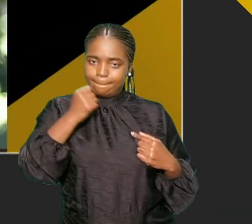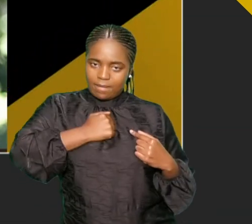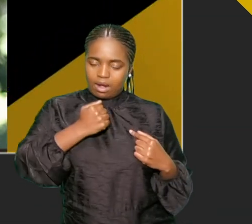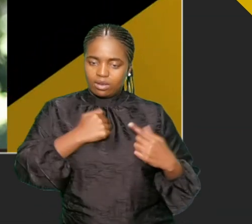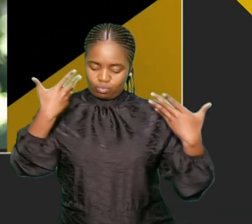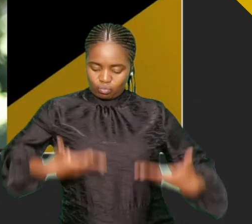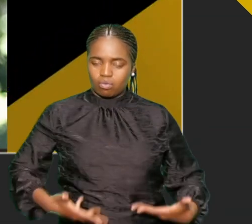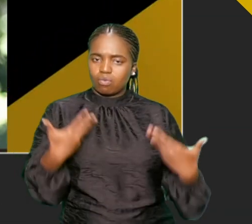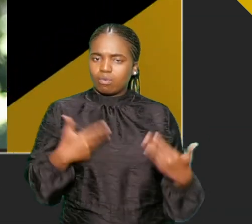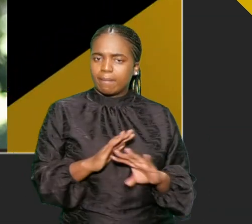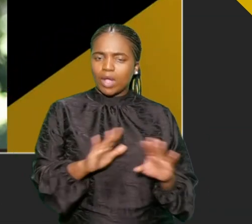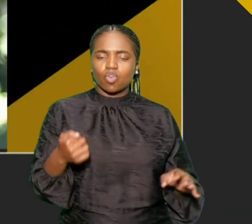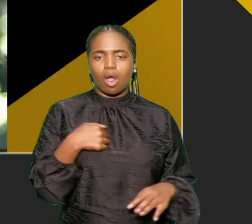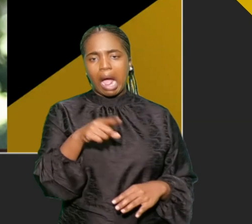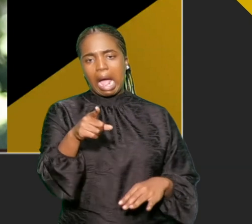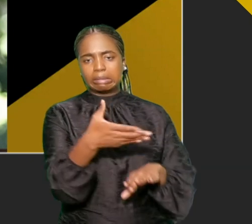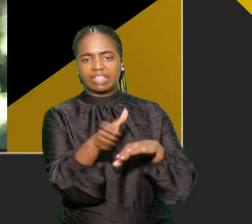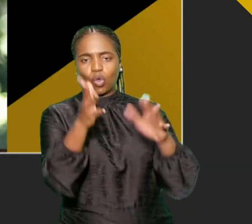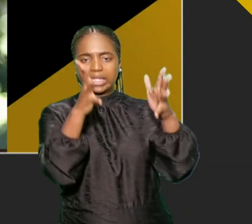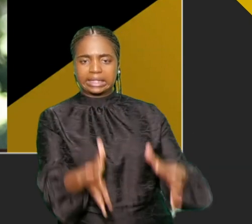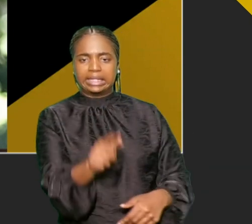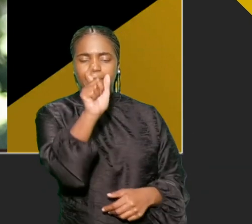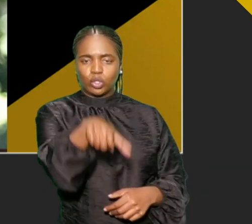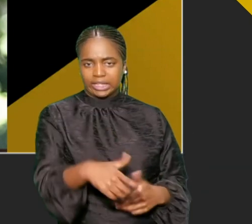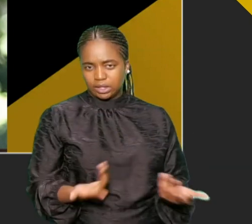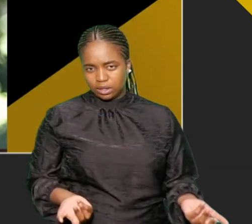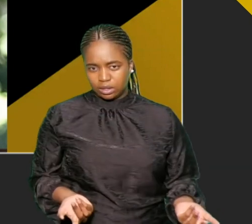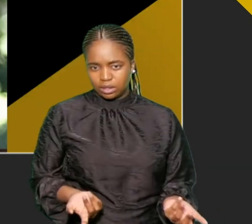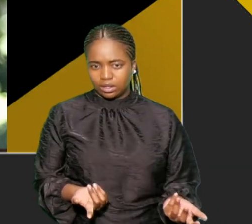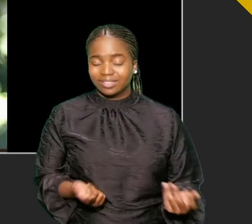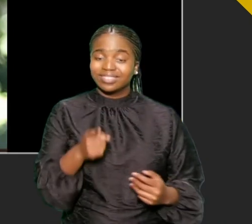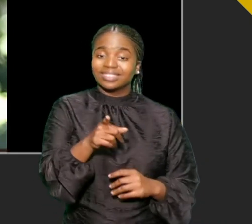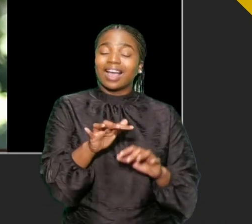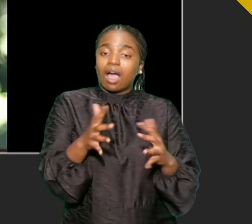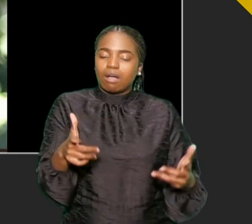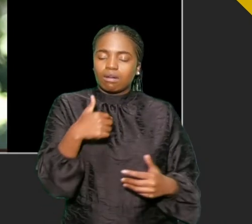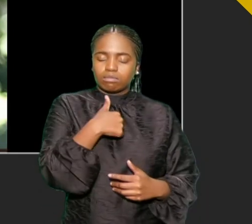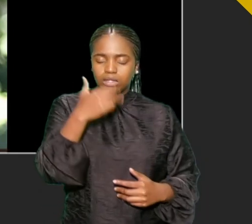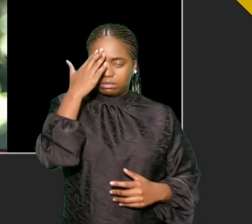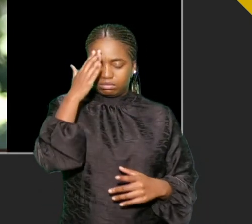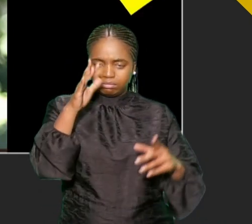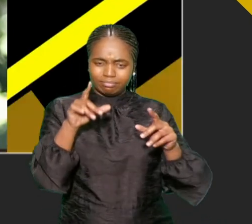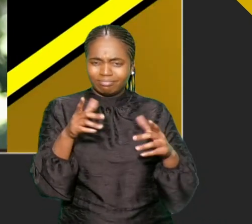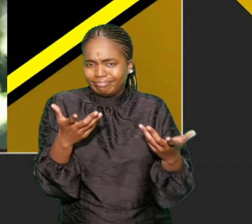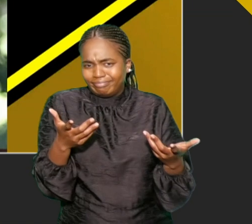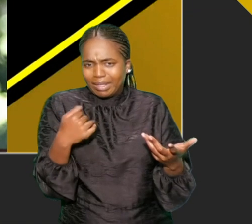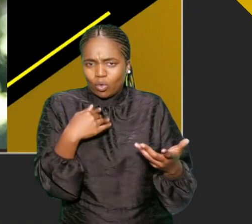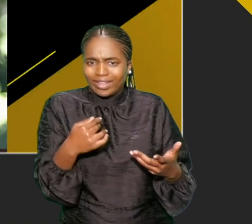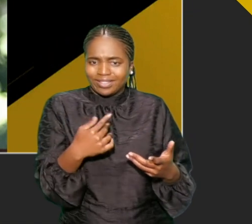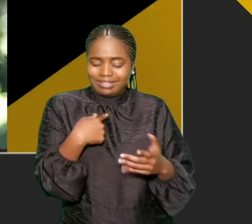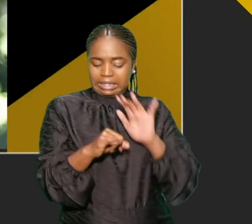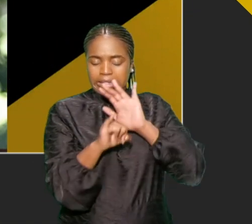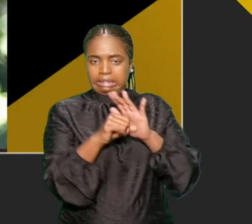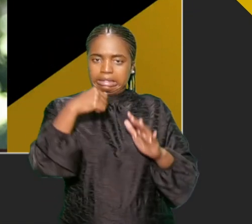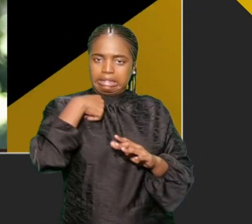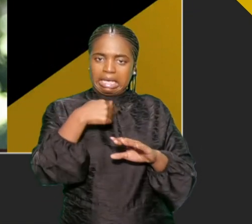version of Kwanele that knows herself more. Yes. So that's literally how I just move forward. I'm not defined by